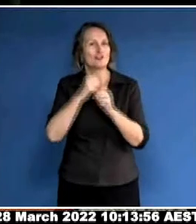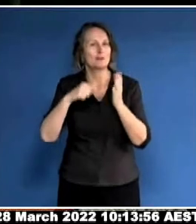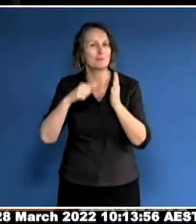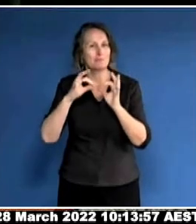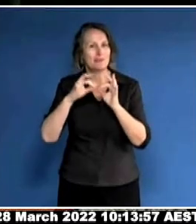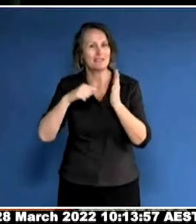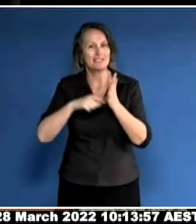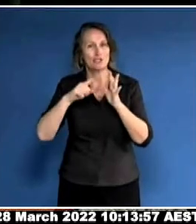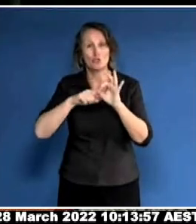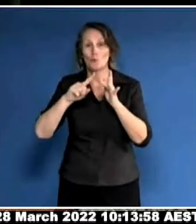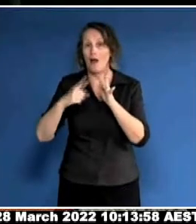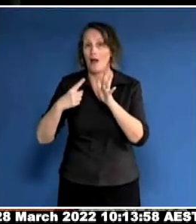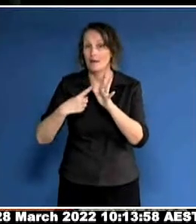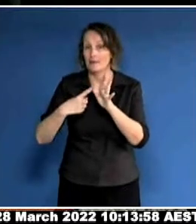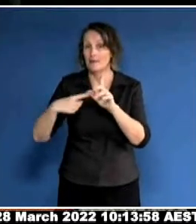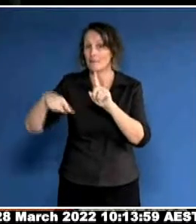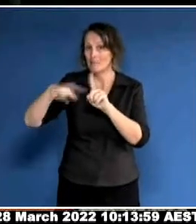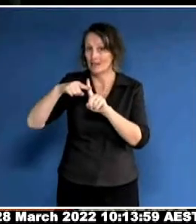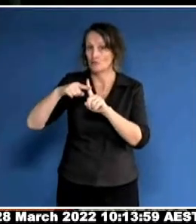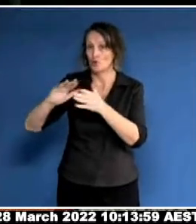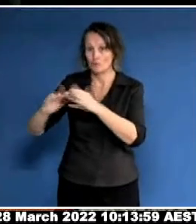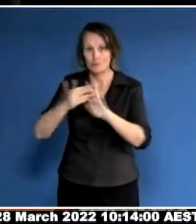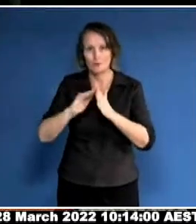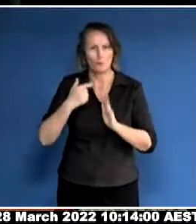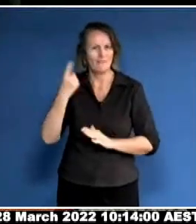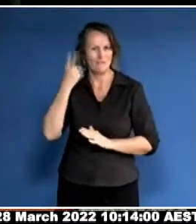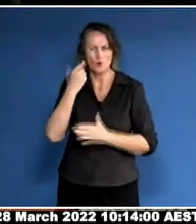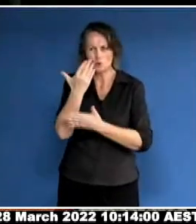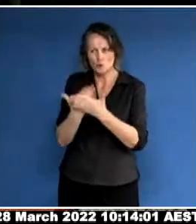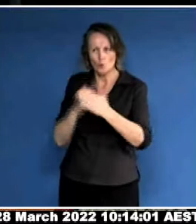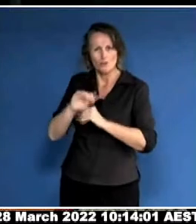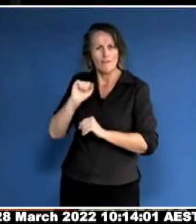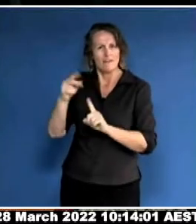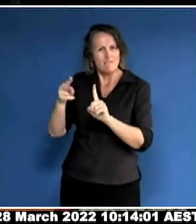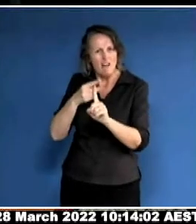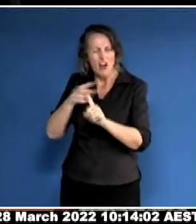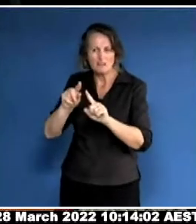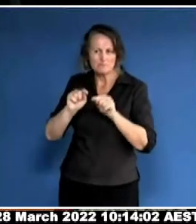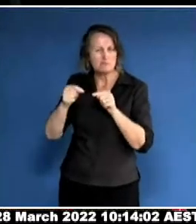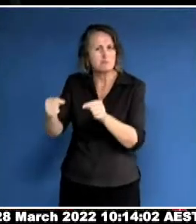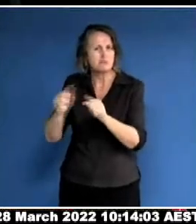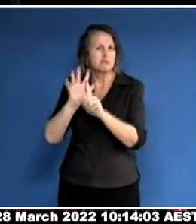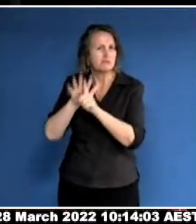LGBTIQA plus communities. Can I just, Commissioners, just give me one moment?